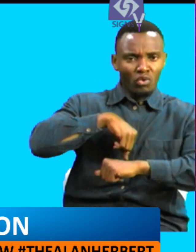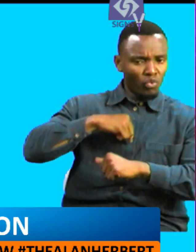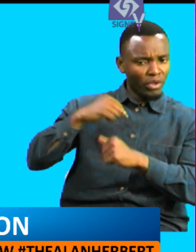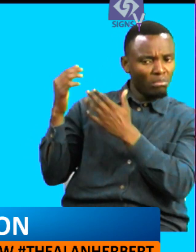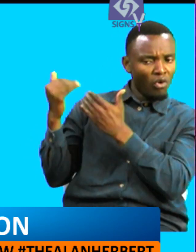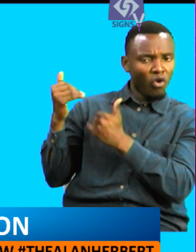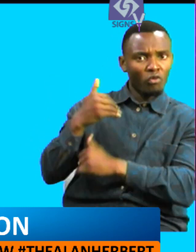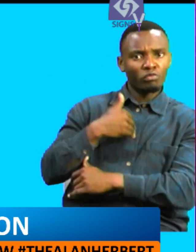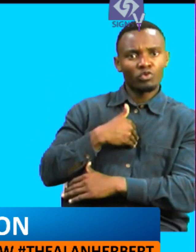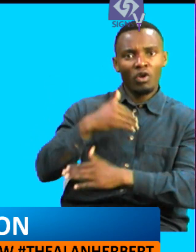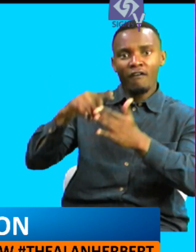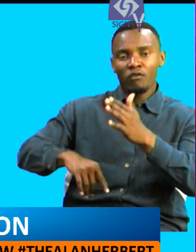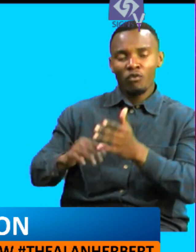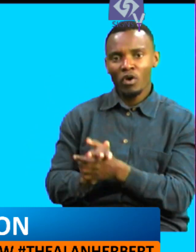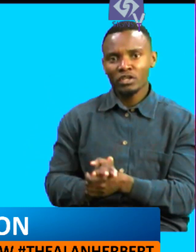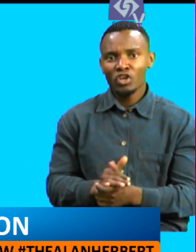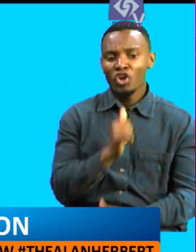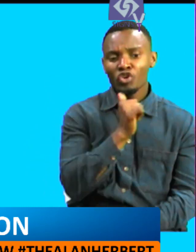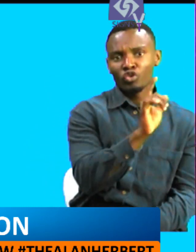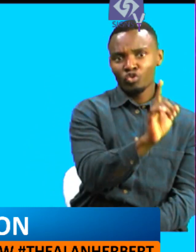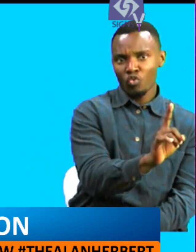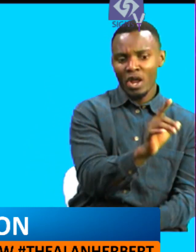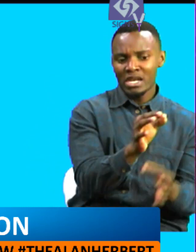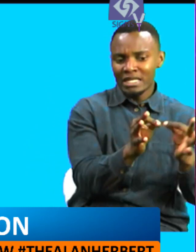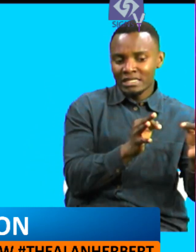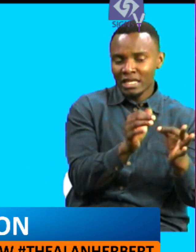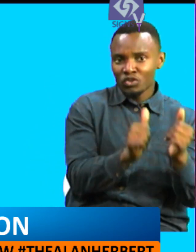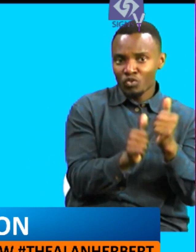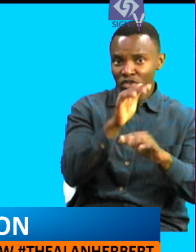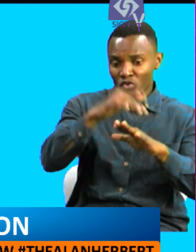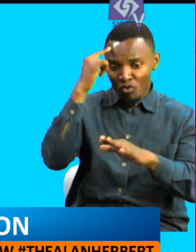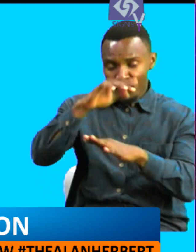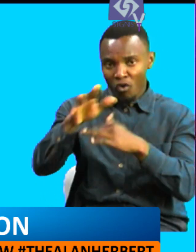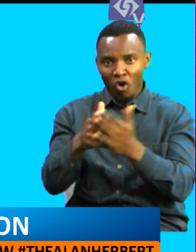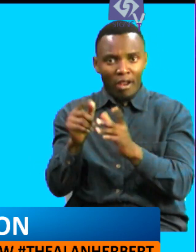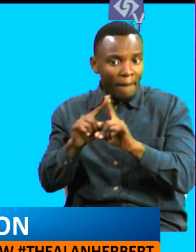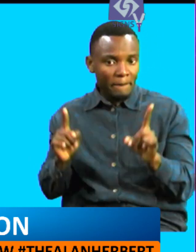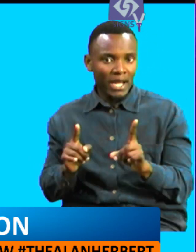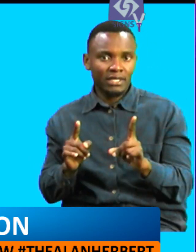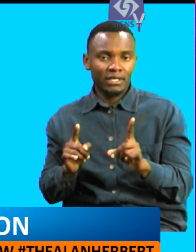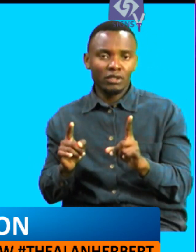we are looking to have, not one size that fits all, but to